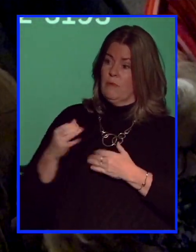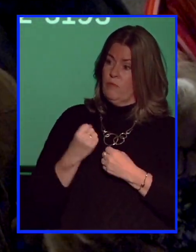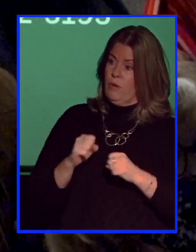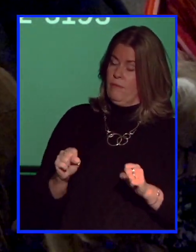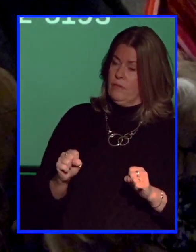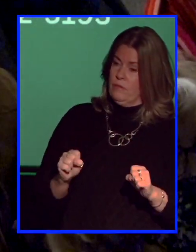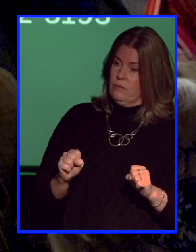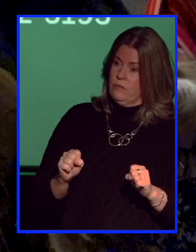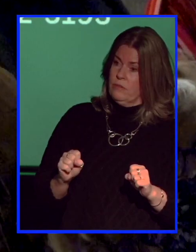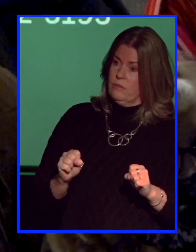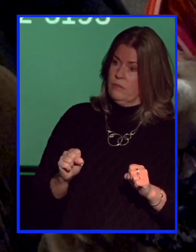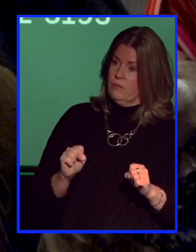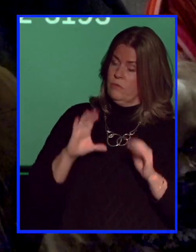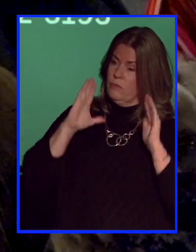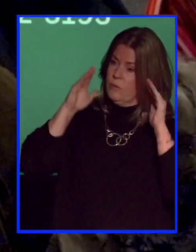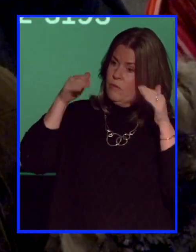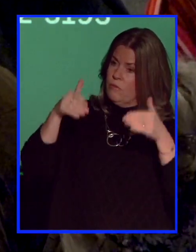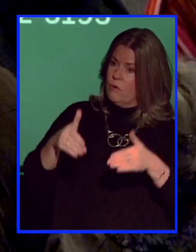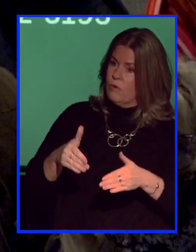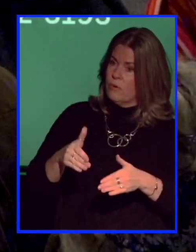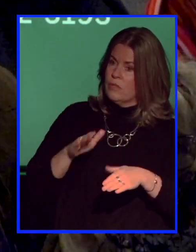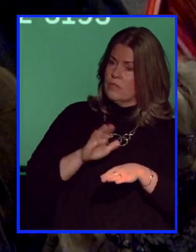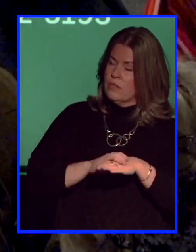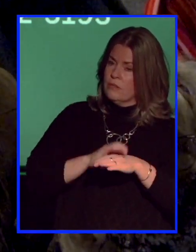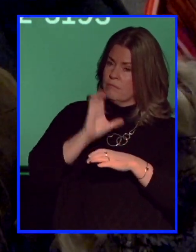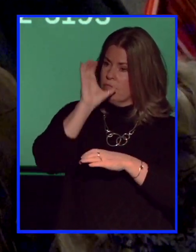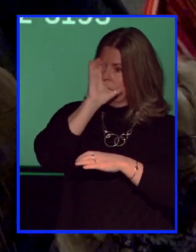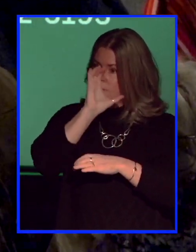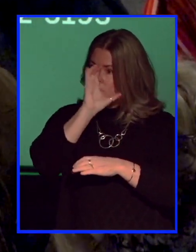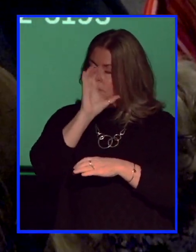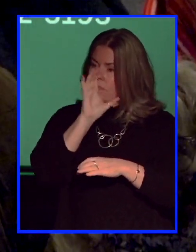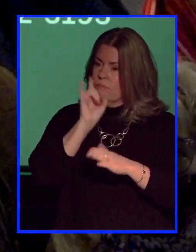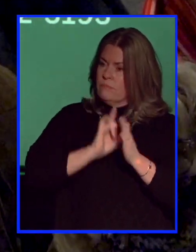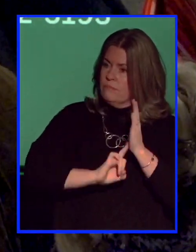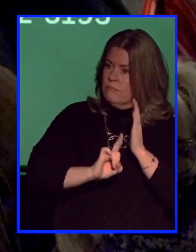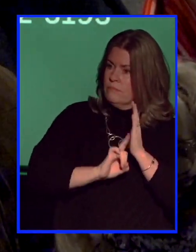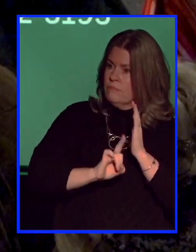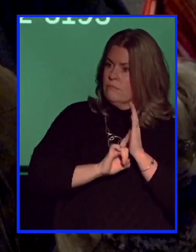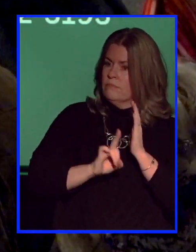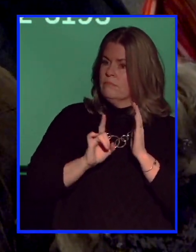be devoted to looking into and perhaps